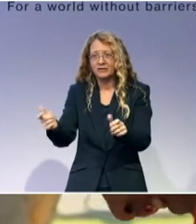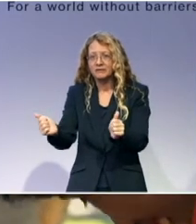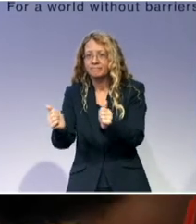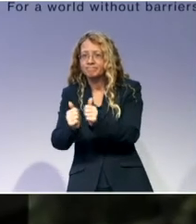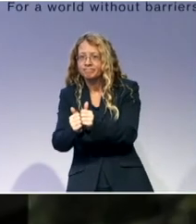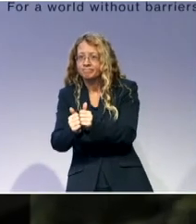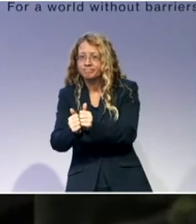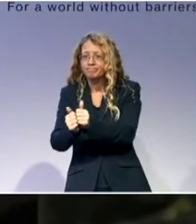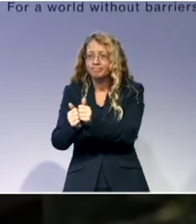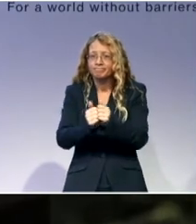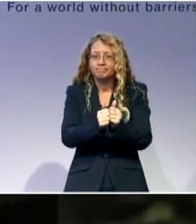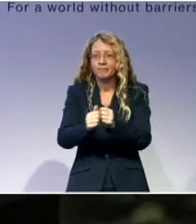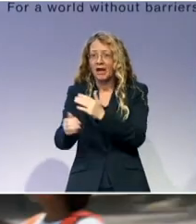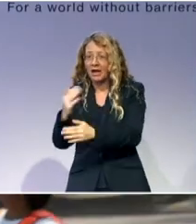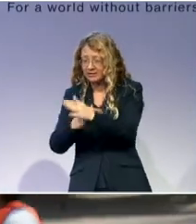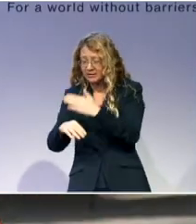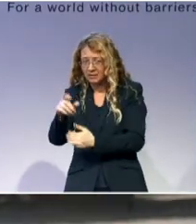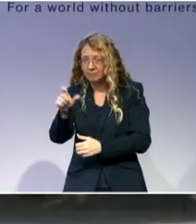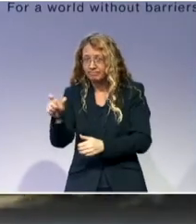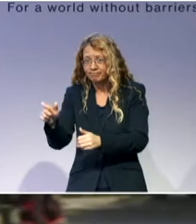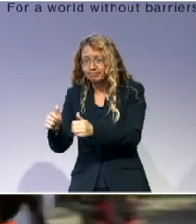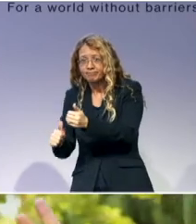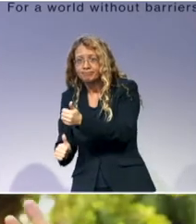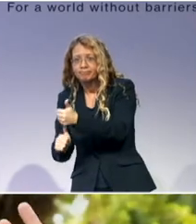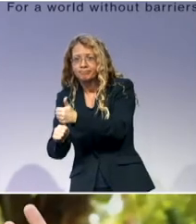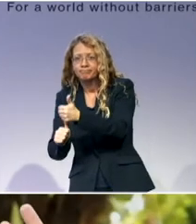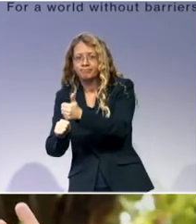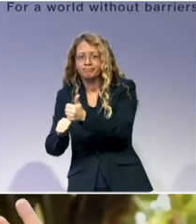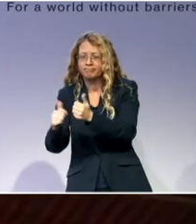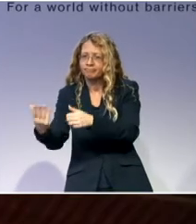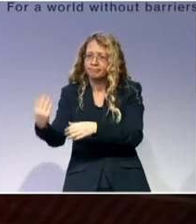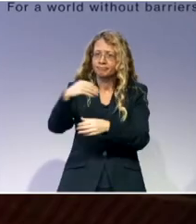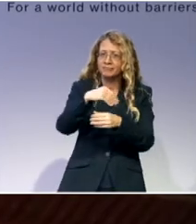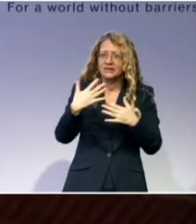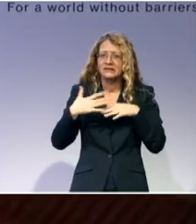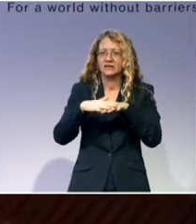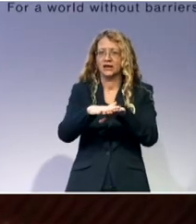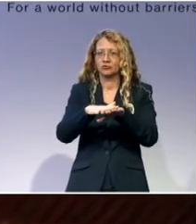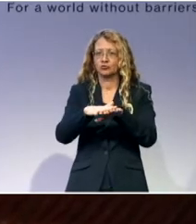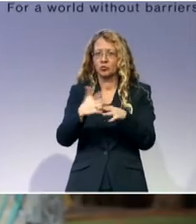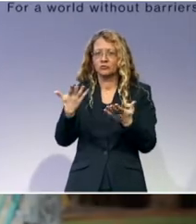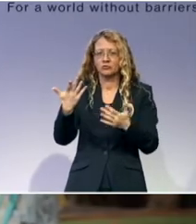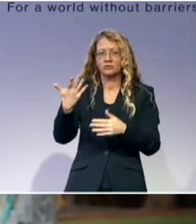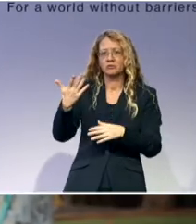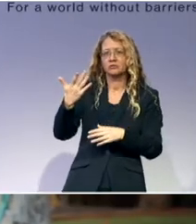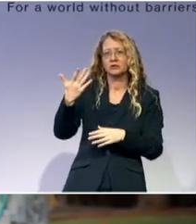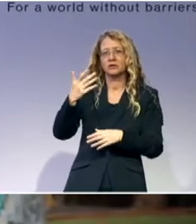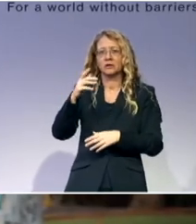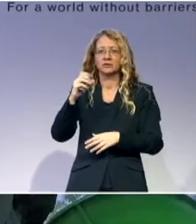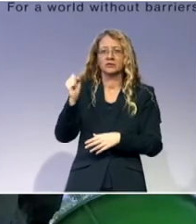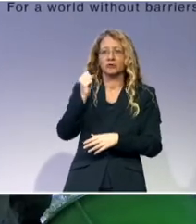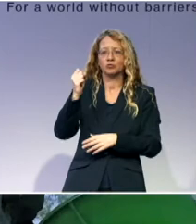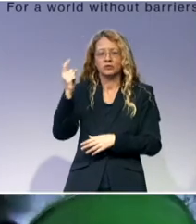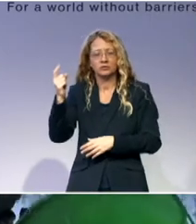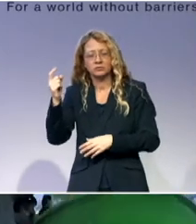Unidos integrated social programs. For example, weekend trips within Mexico, summer camps, and other